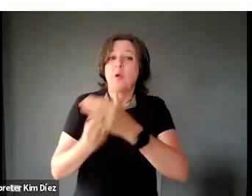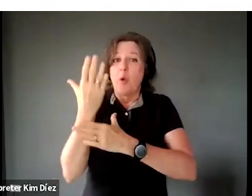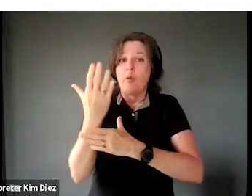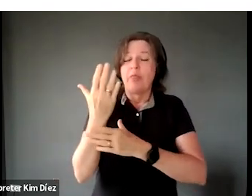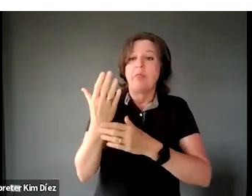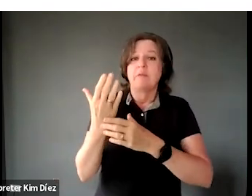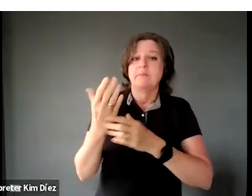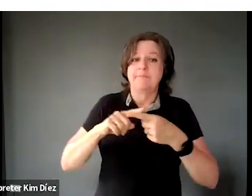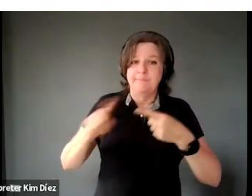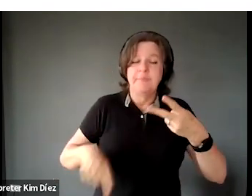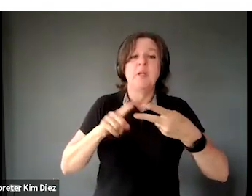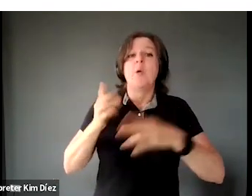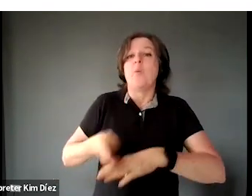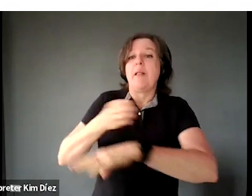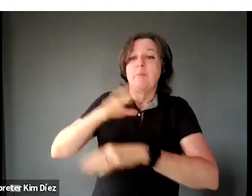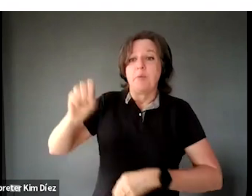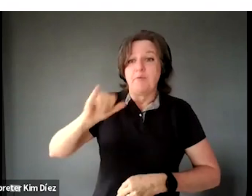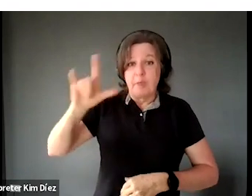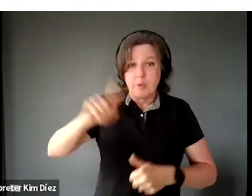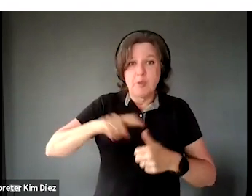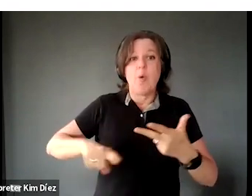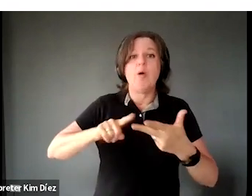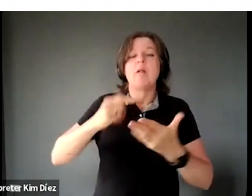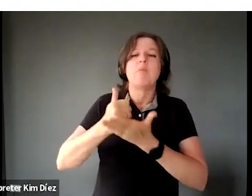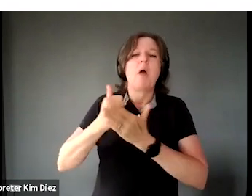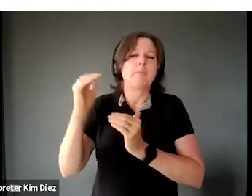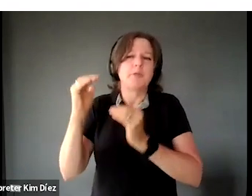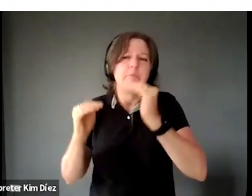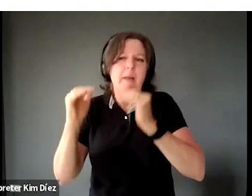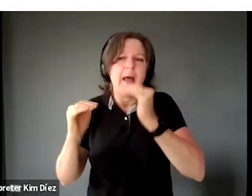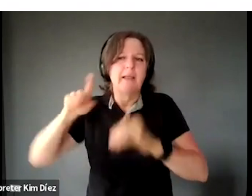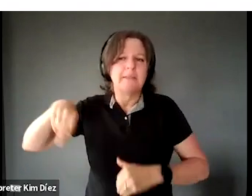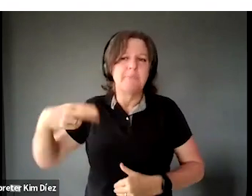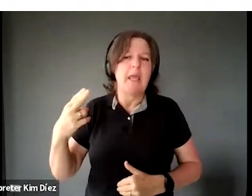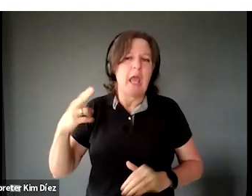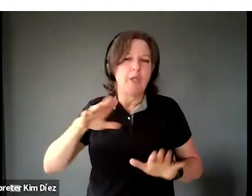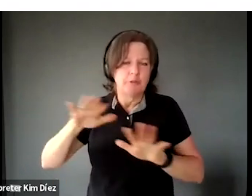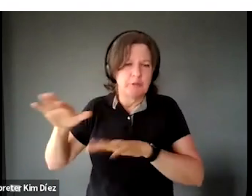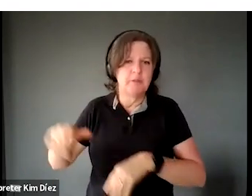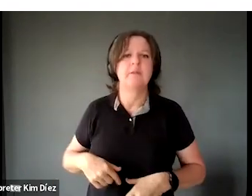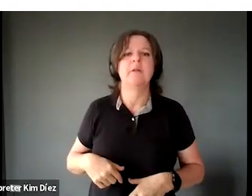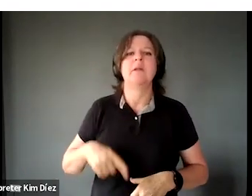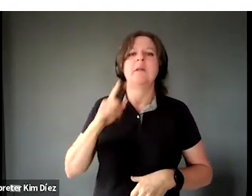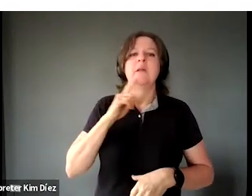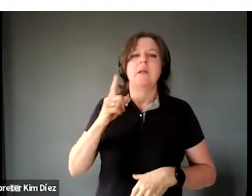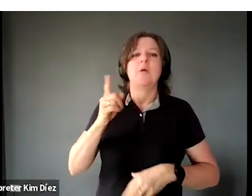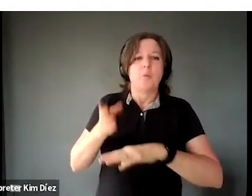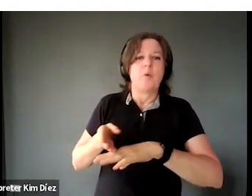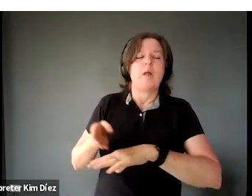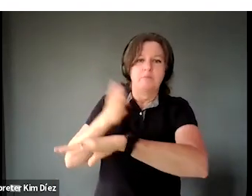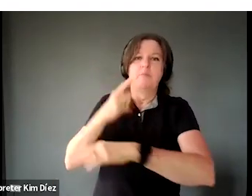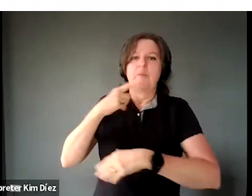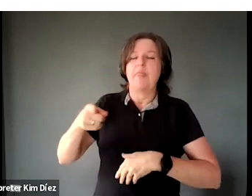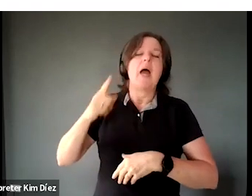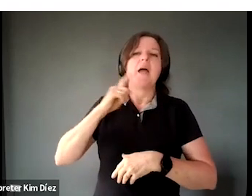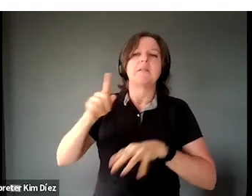of the plants. It will improve soil structure, is going to balance the pH of the soil